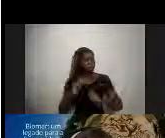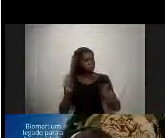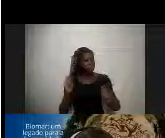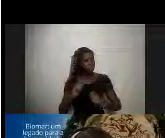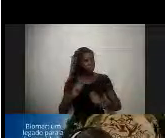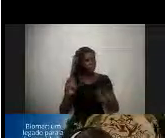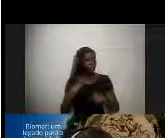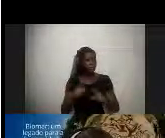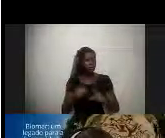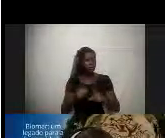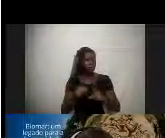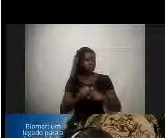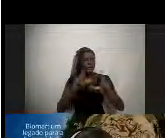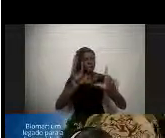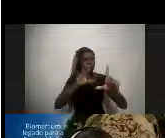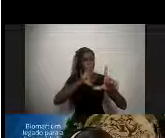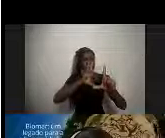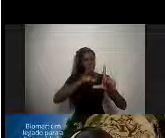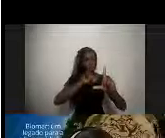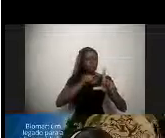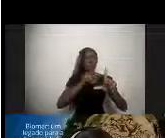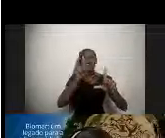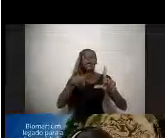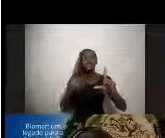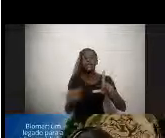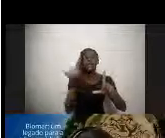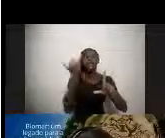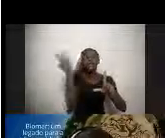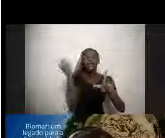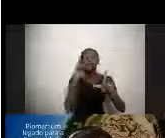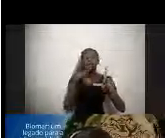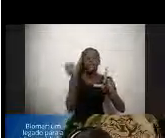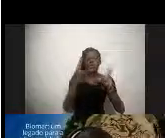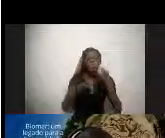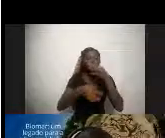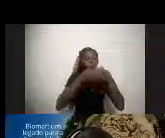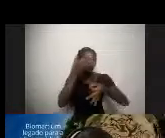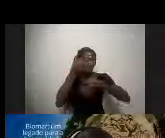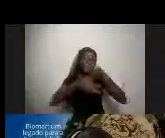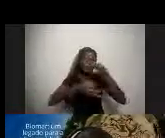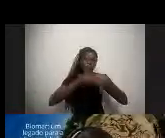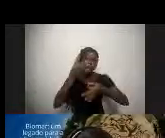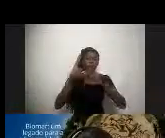and we'll be able to hear you during your presentation. So it's very important that you participate.